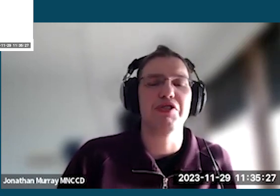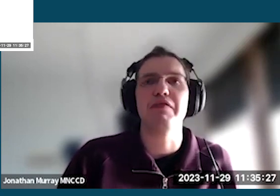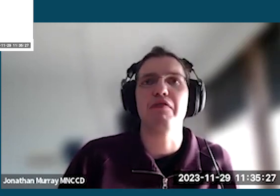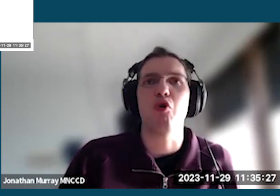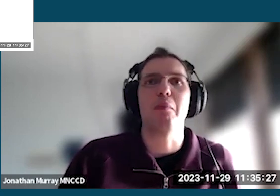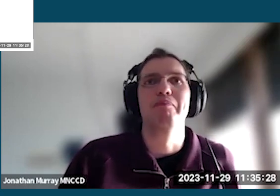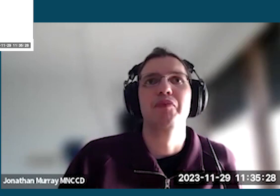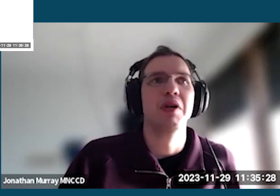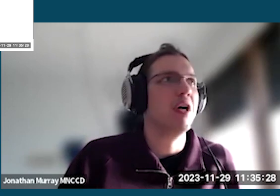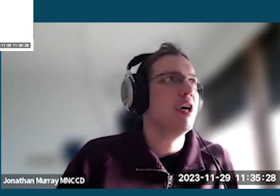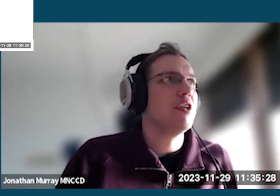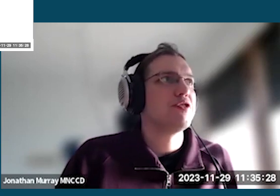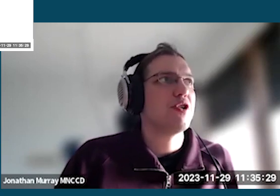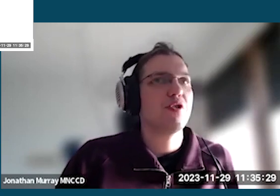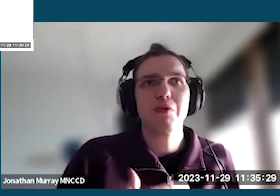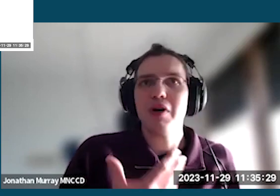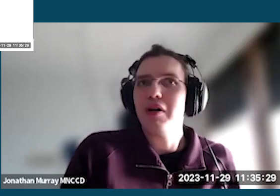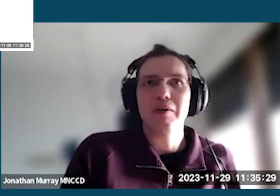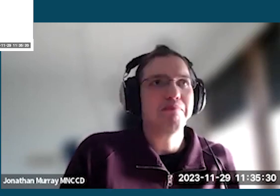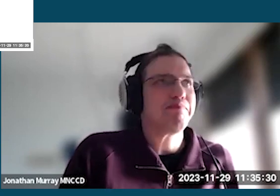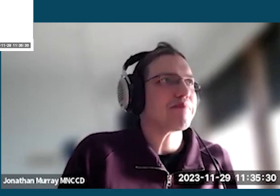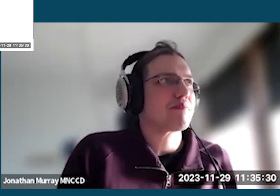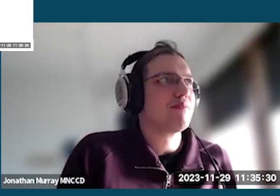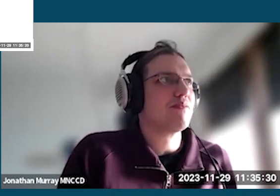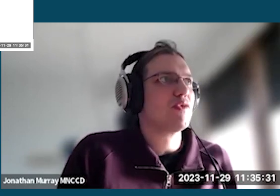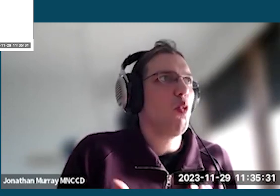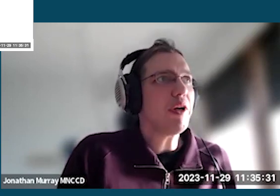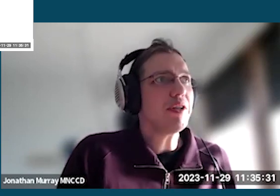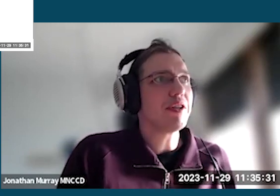you receive a form. So